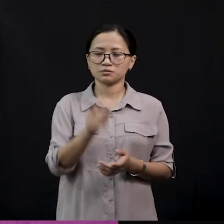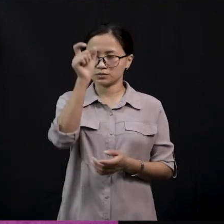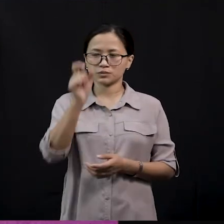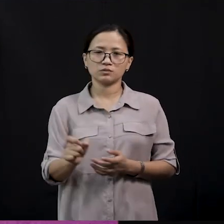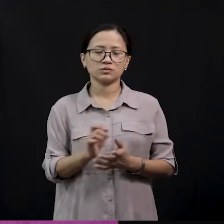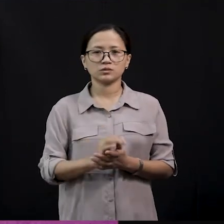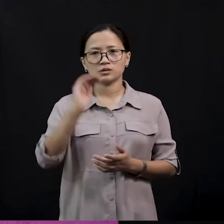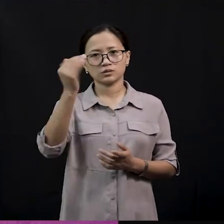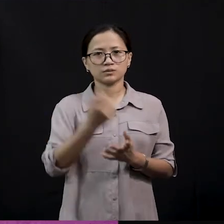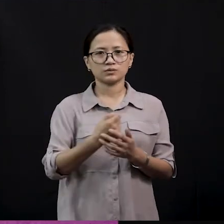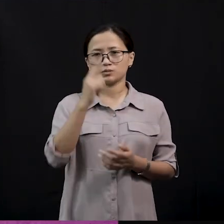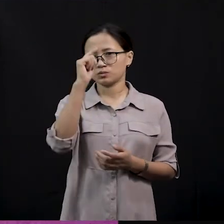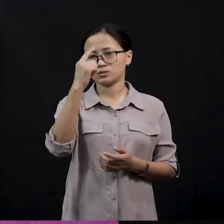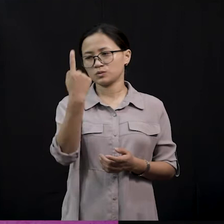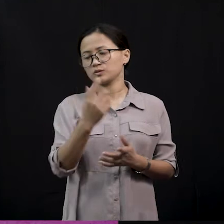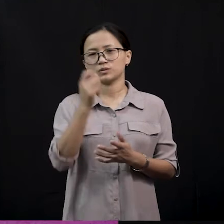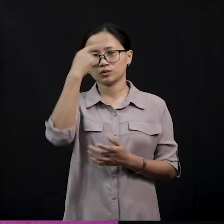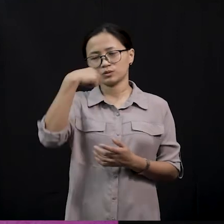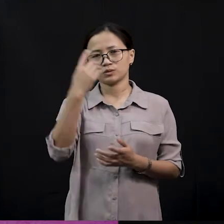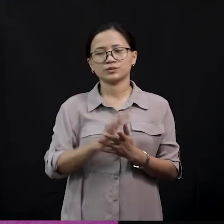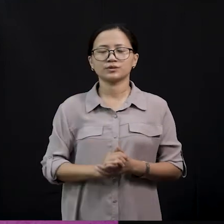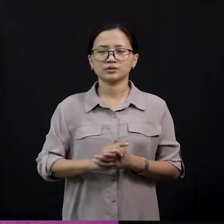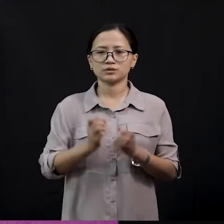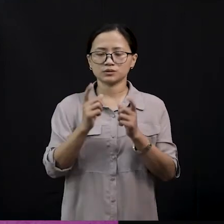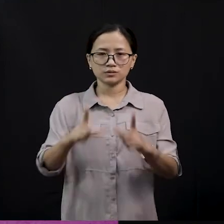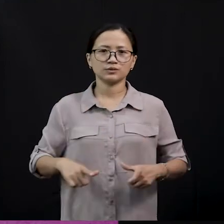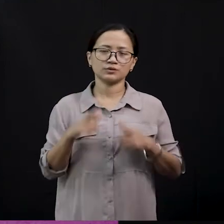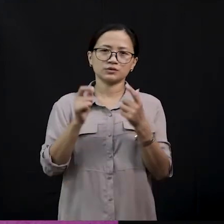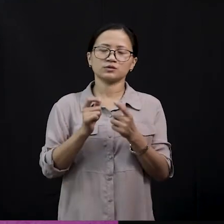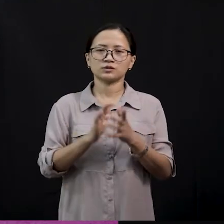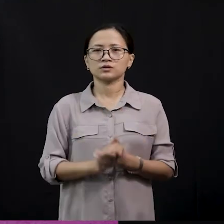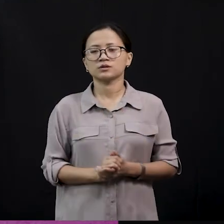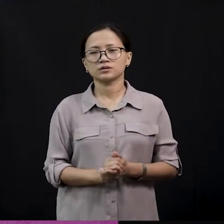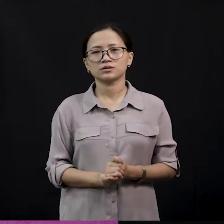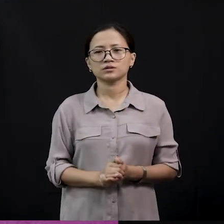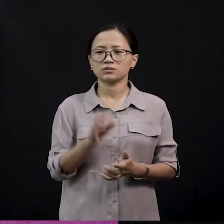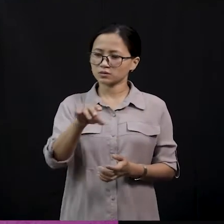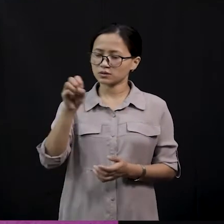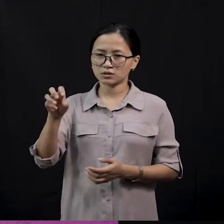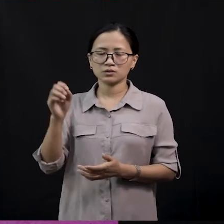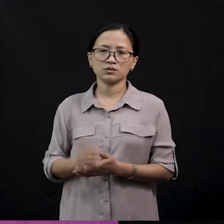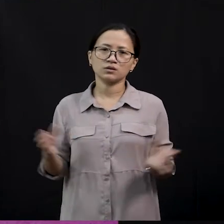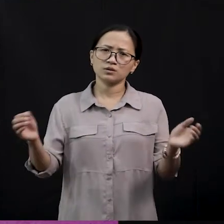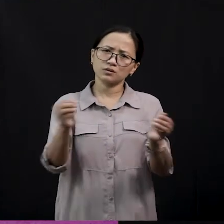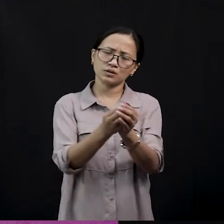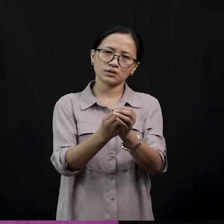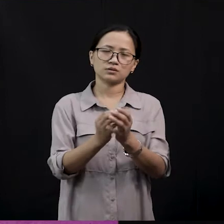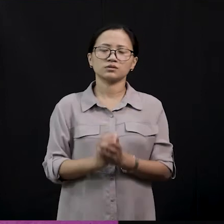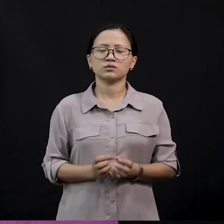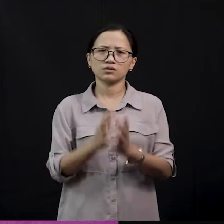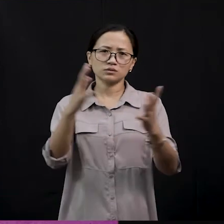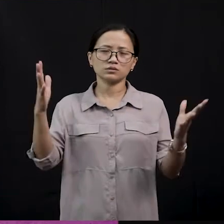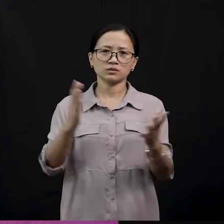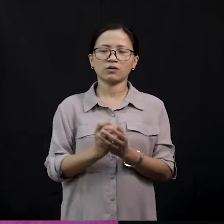person is someone who has lived his life, who has accumulated, collected, or gathered lots of